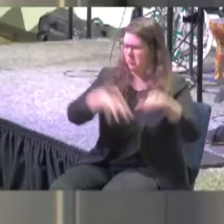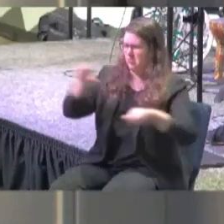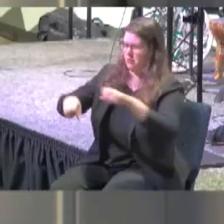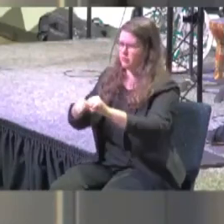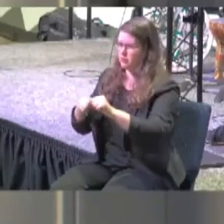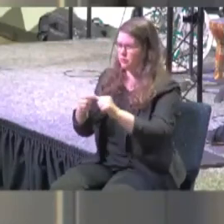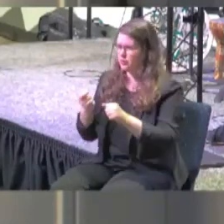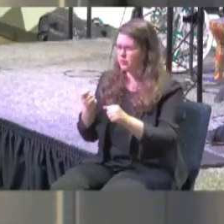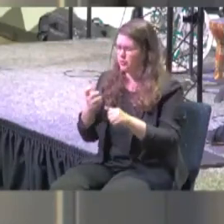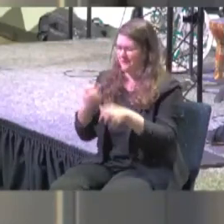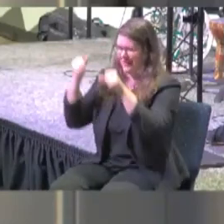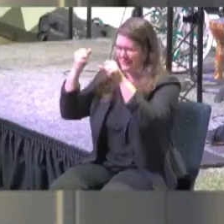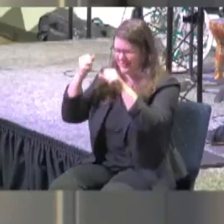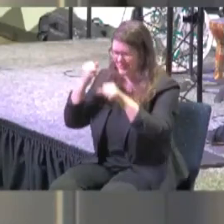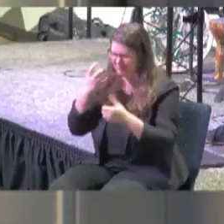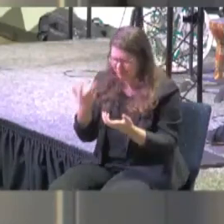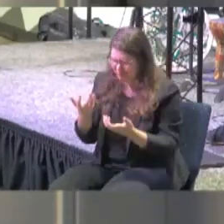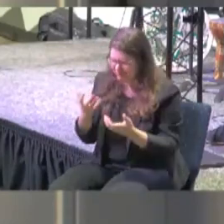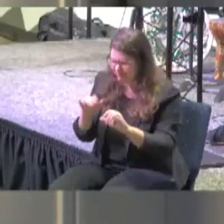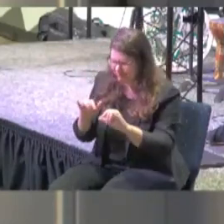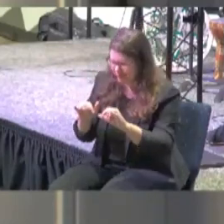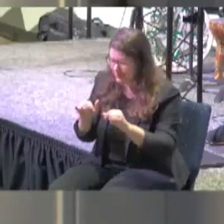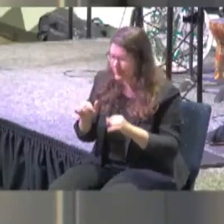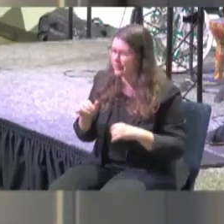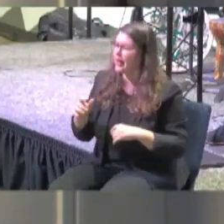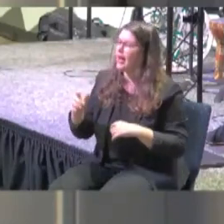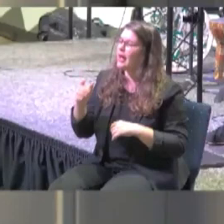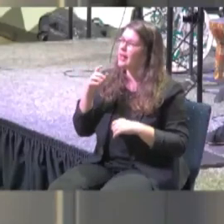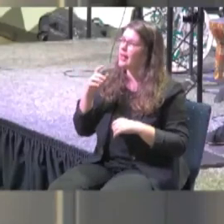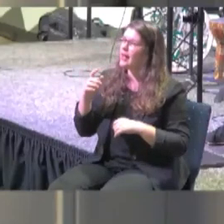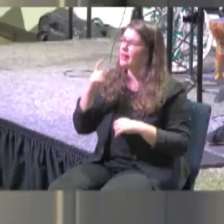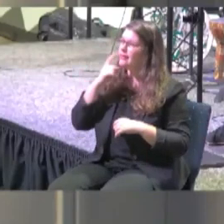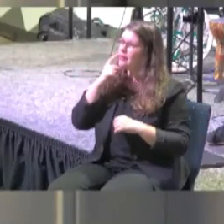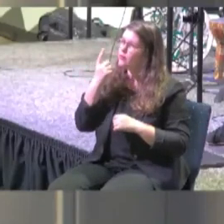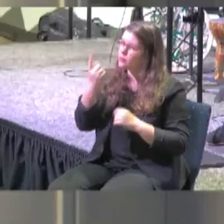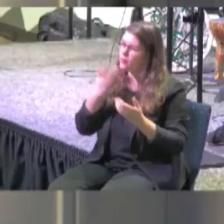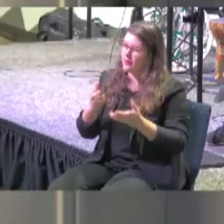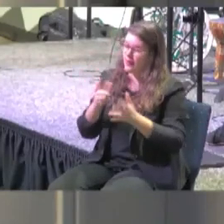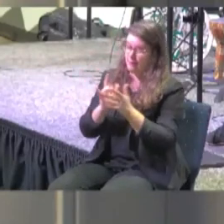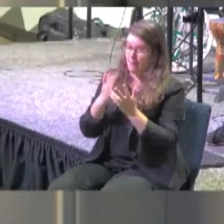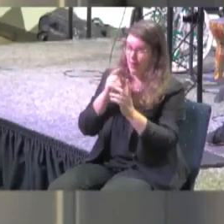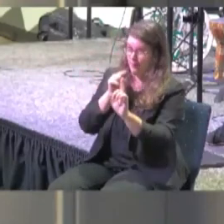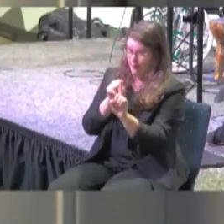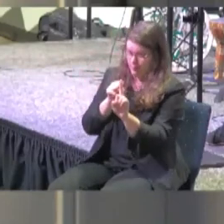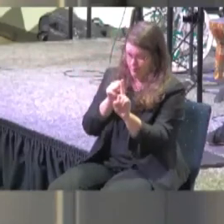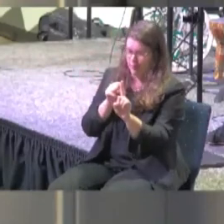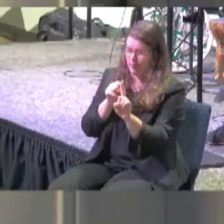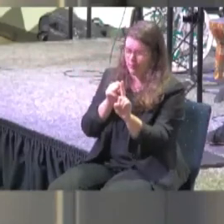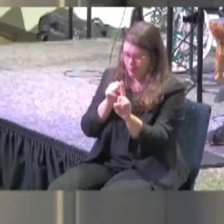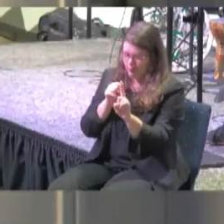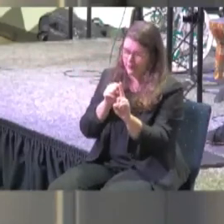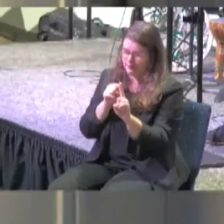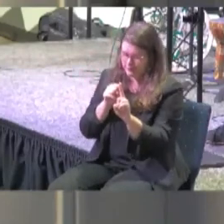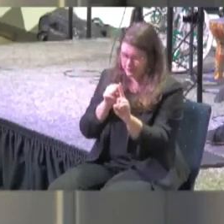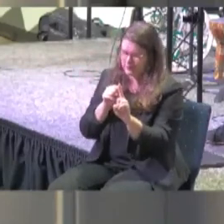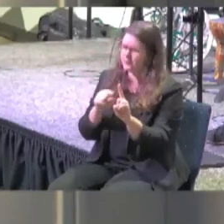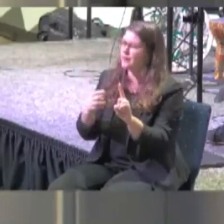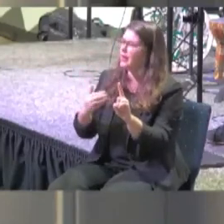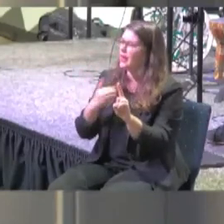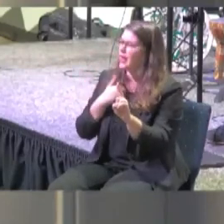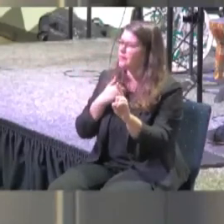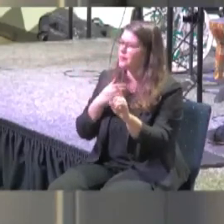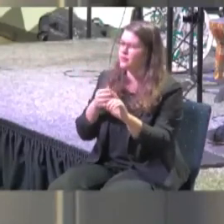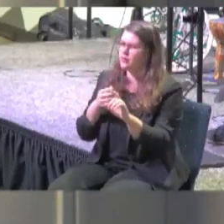doing? What are the things we need to avoid watering down, that there's a real danger of watering down because we don't want to offend